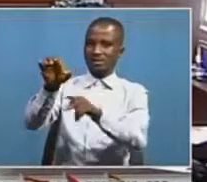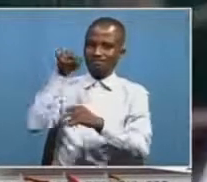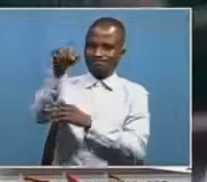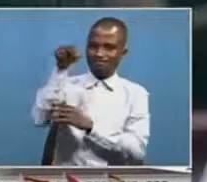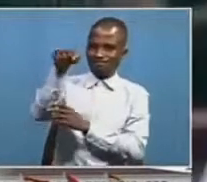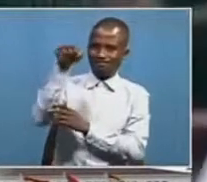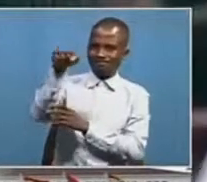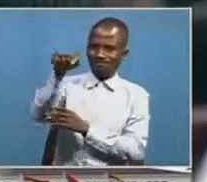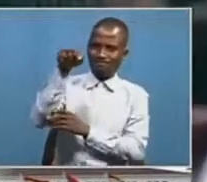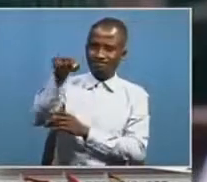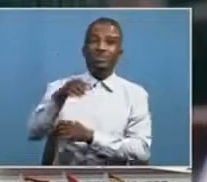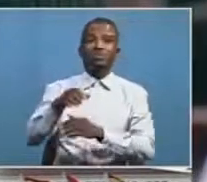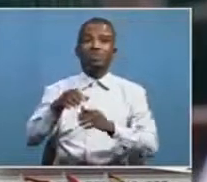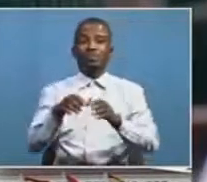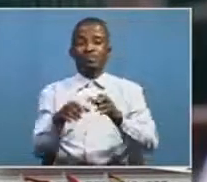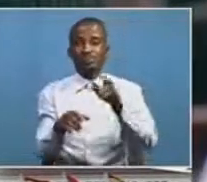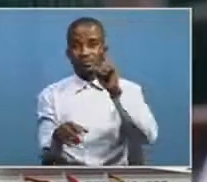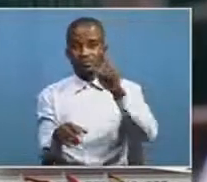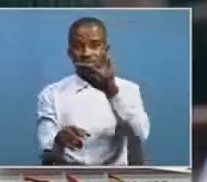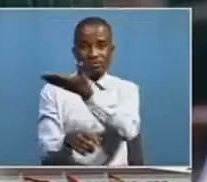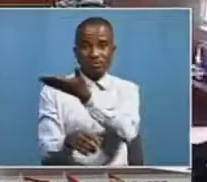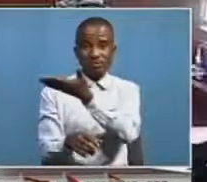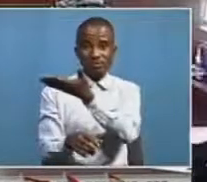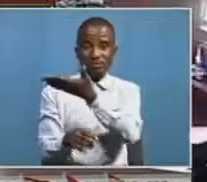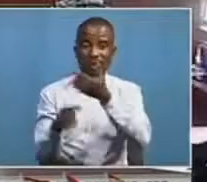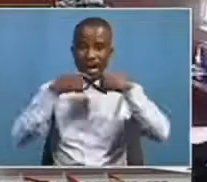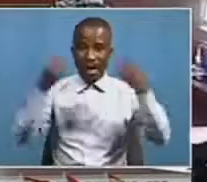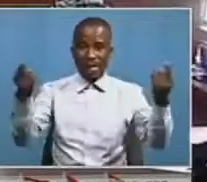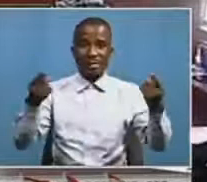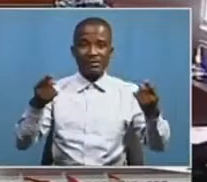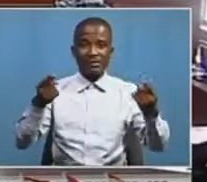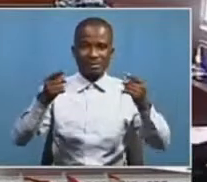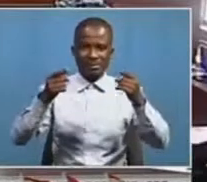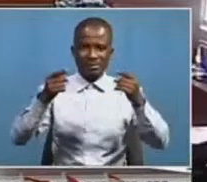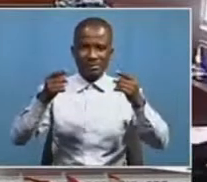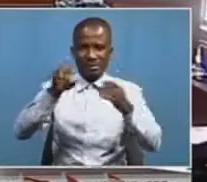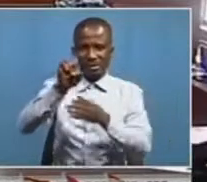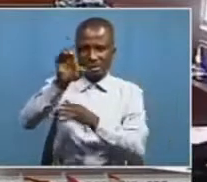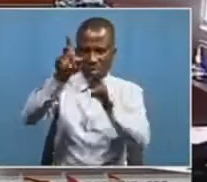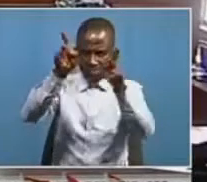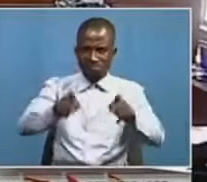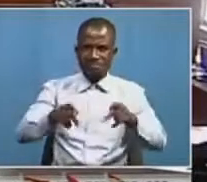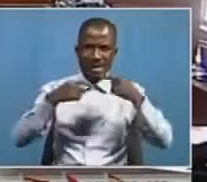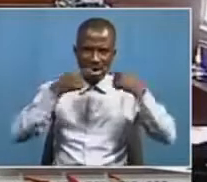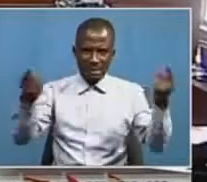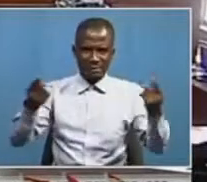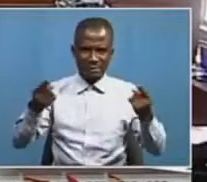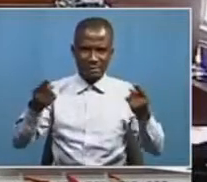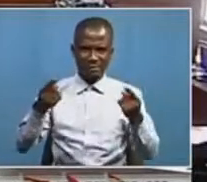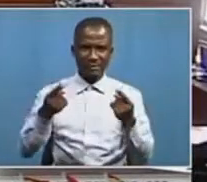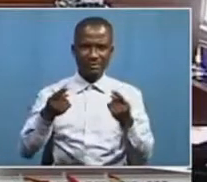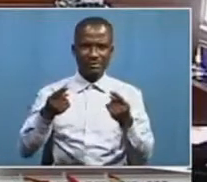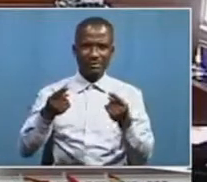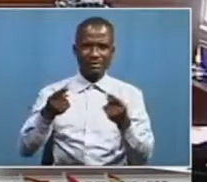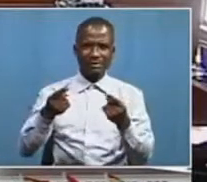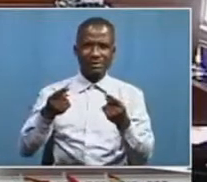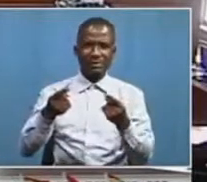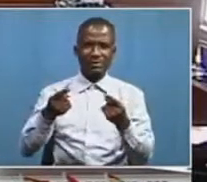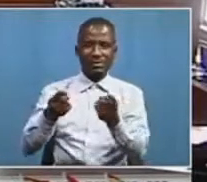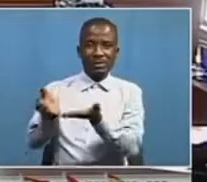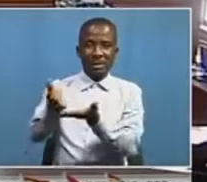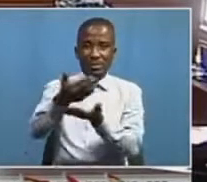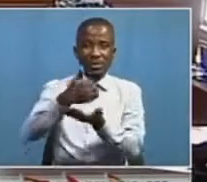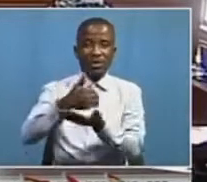These reliefs are: A declaration that Mrs. Jane Addo, chairperson of first respondent and the returning officer for